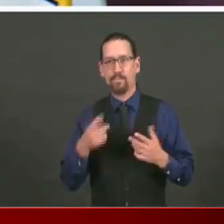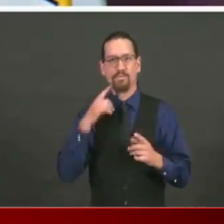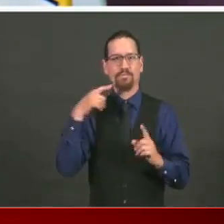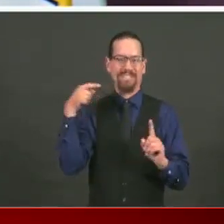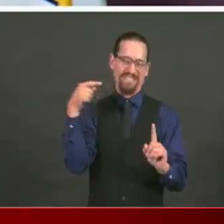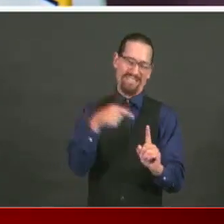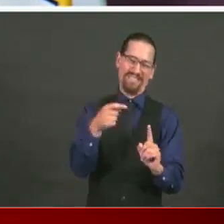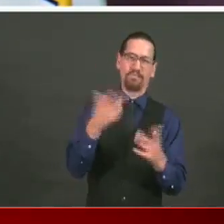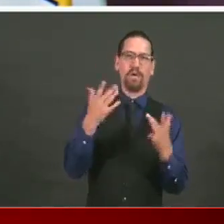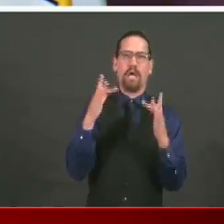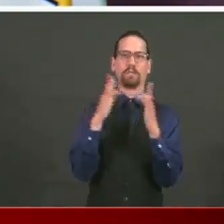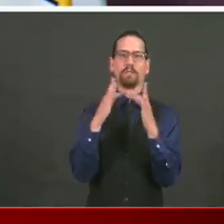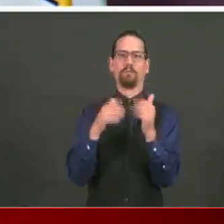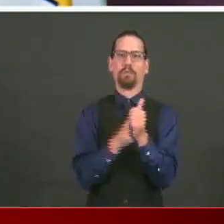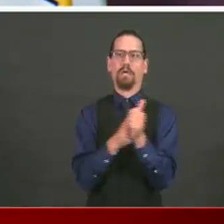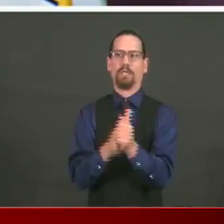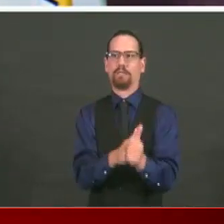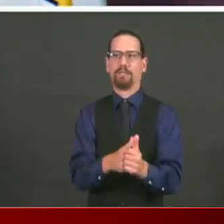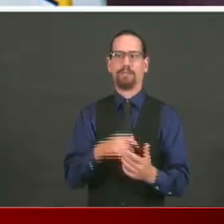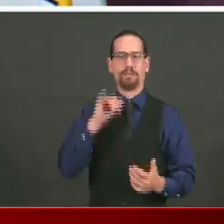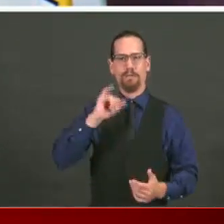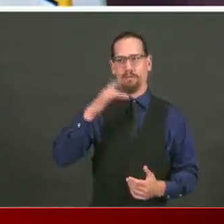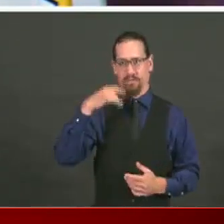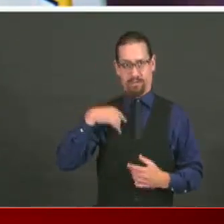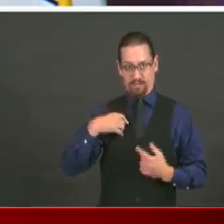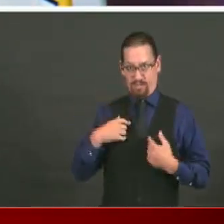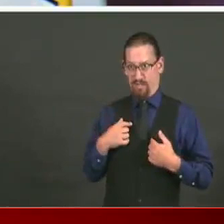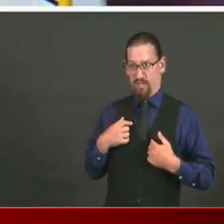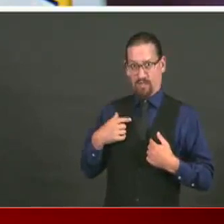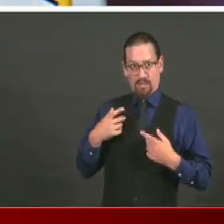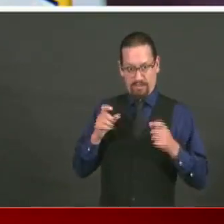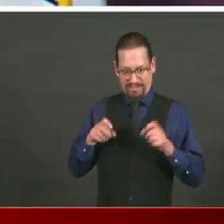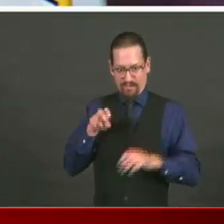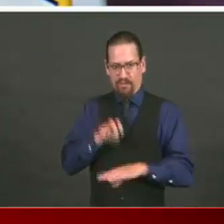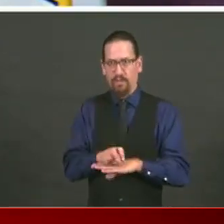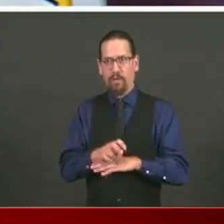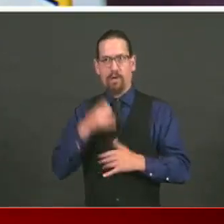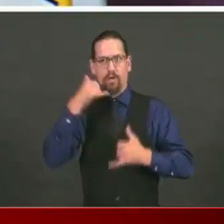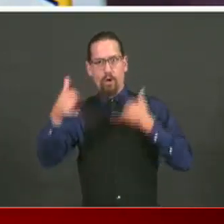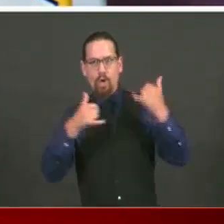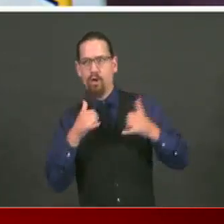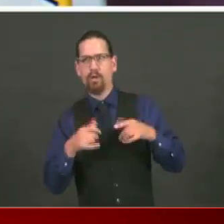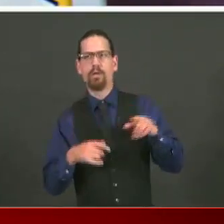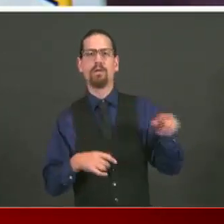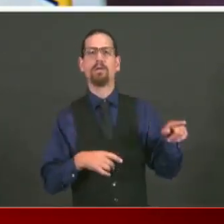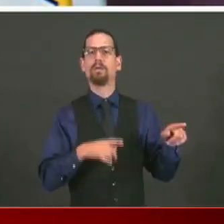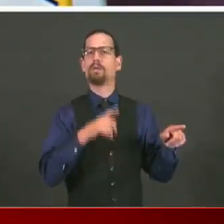to know right away if I'm positive, I gotta get a call right away, Gina, who have you been in touch with?